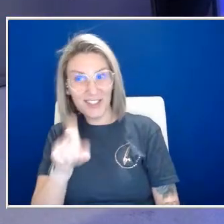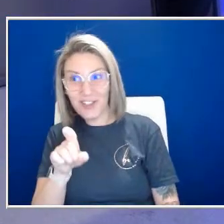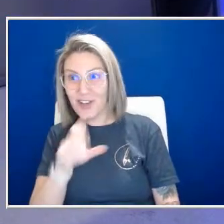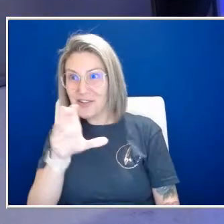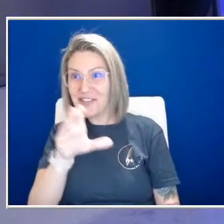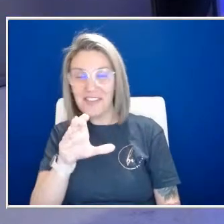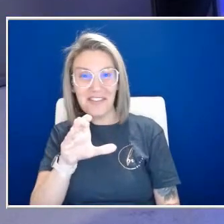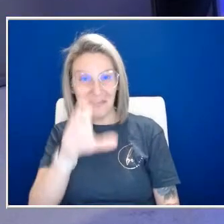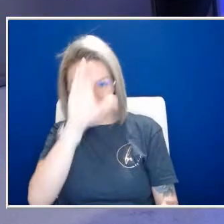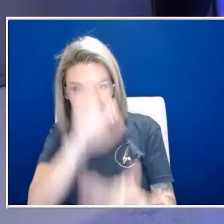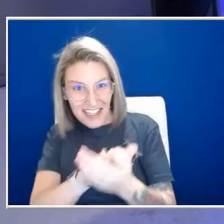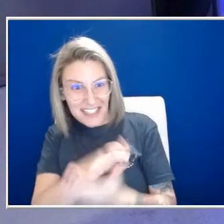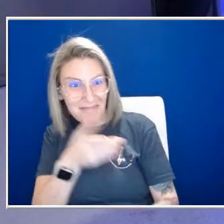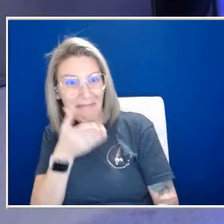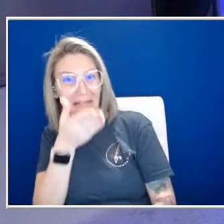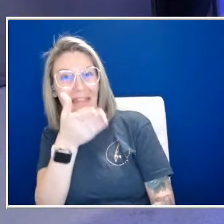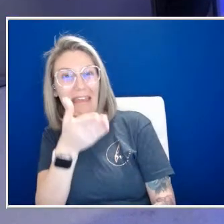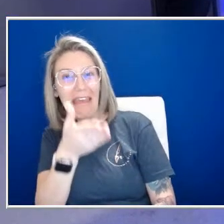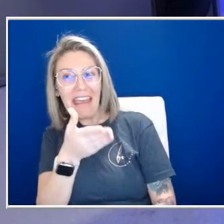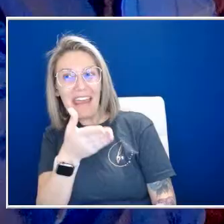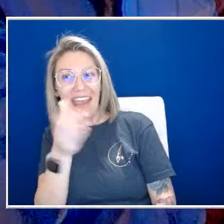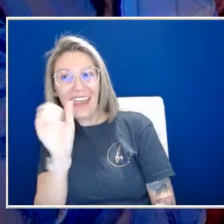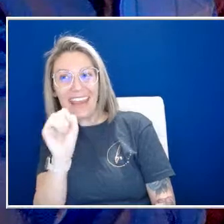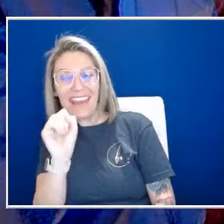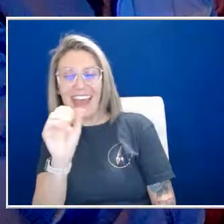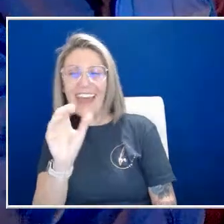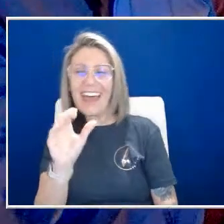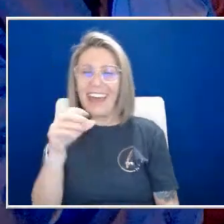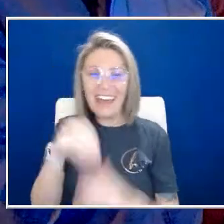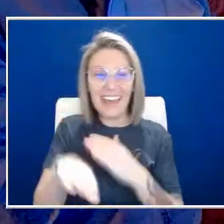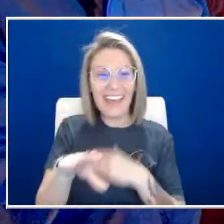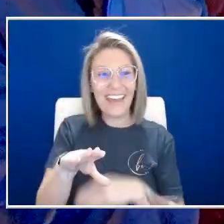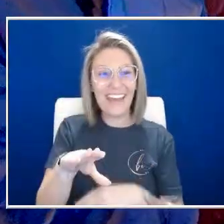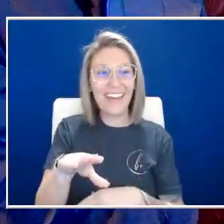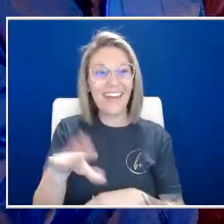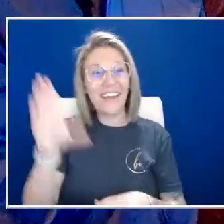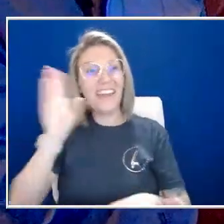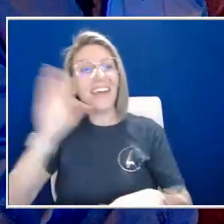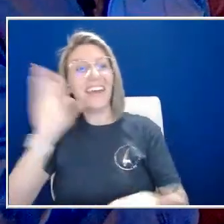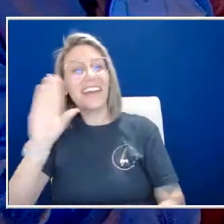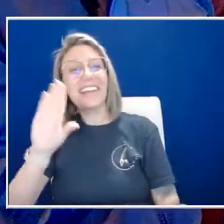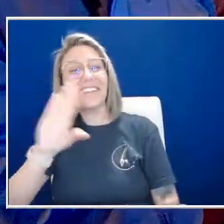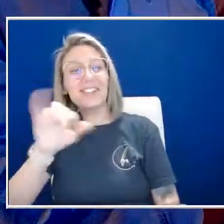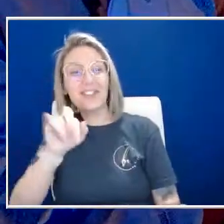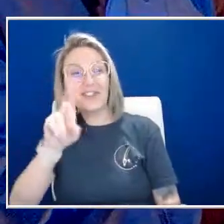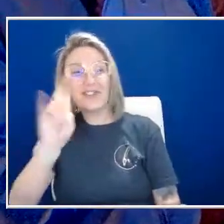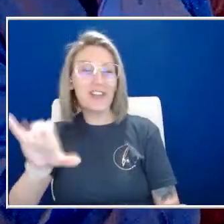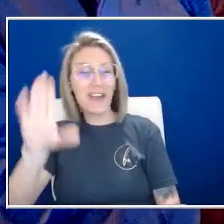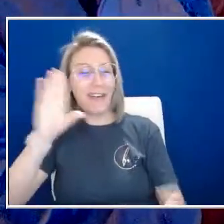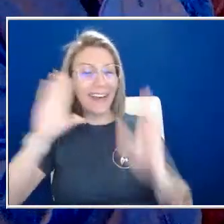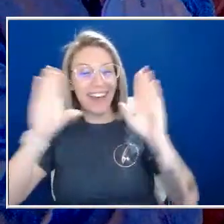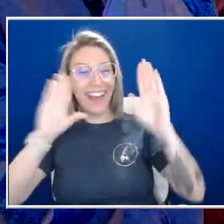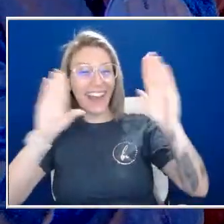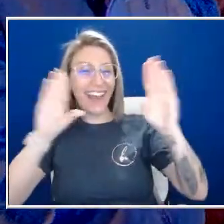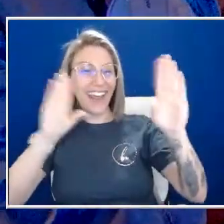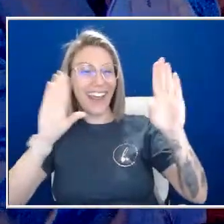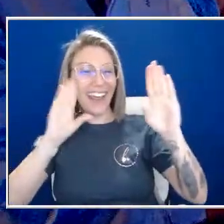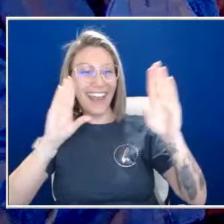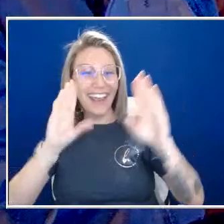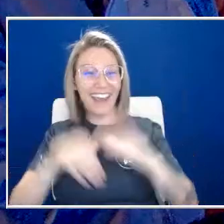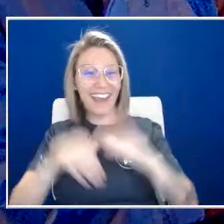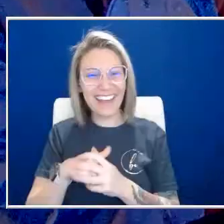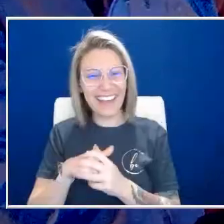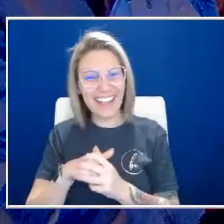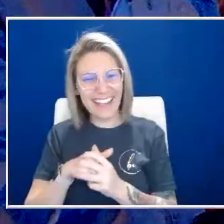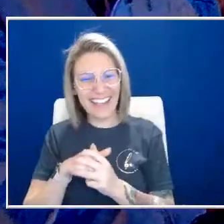Yep, yonder, he in our is. control room. So what's his name? Let's give a little shout out. Jerry. Jerry. Jerry, where are you, Jerry? Can